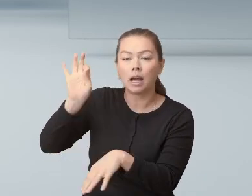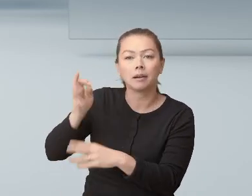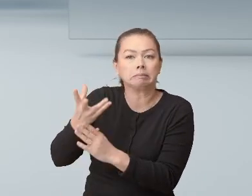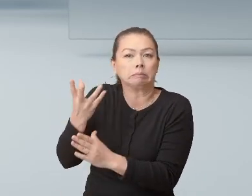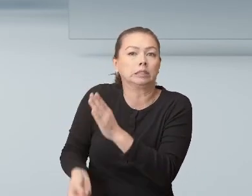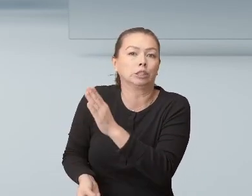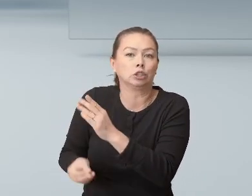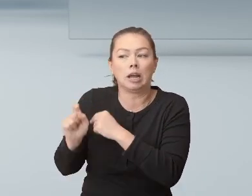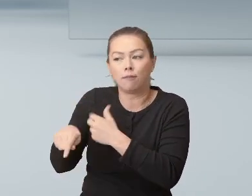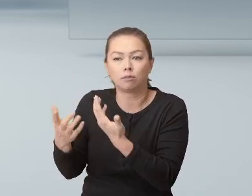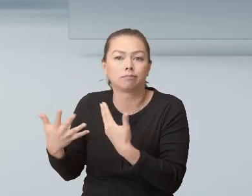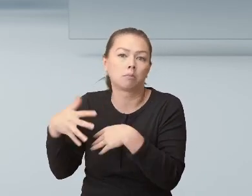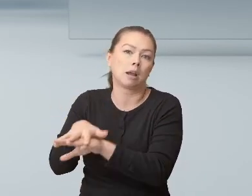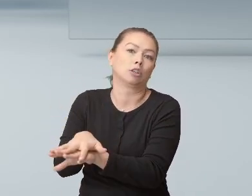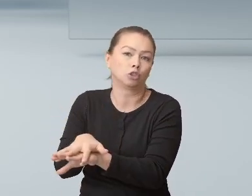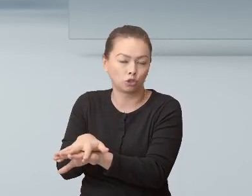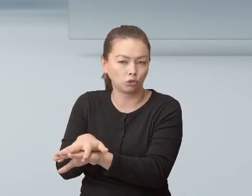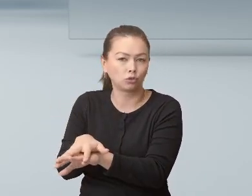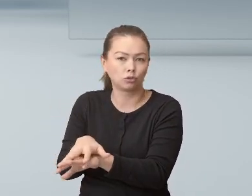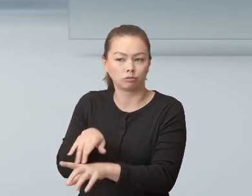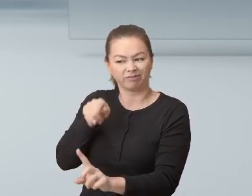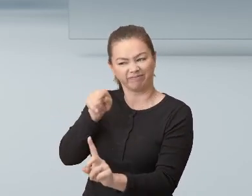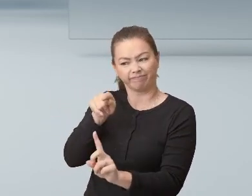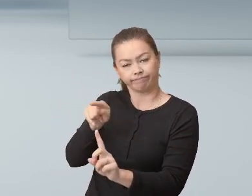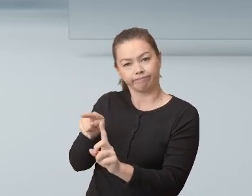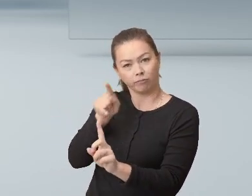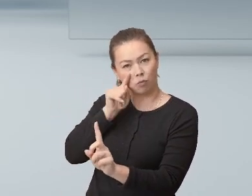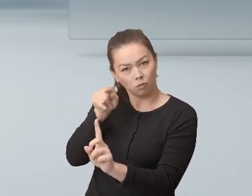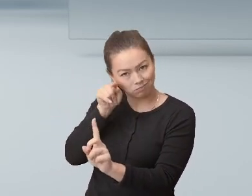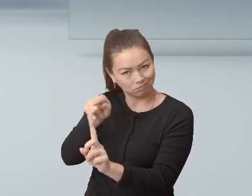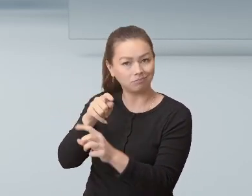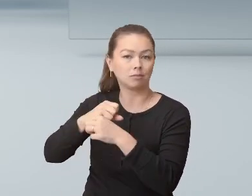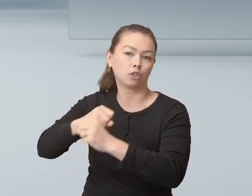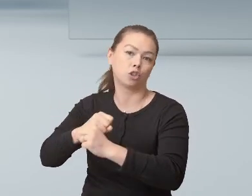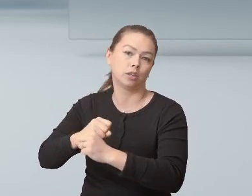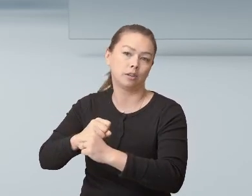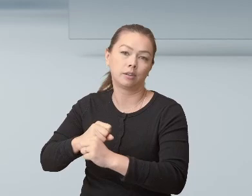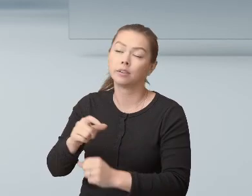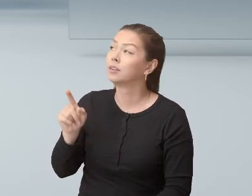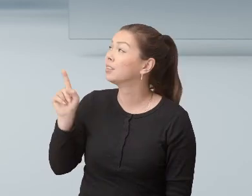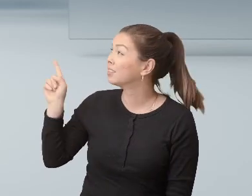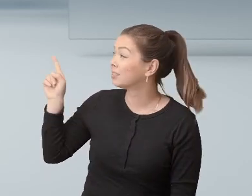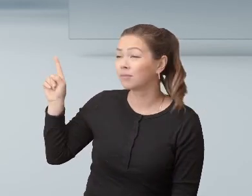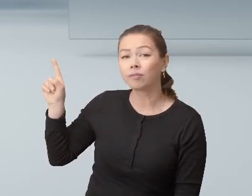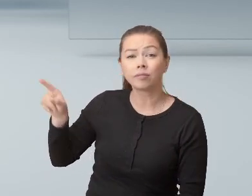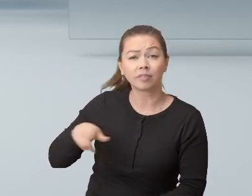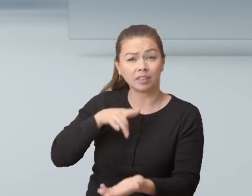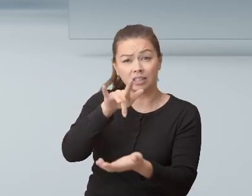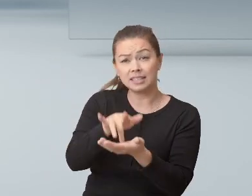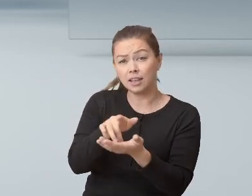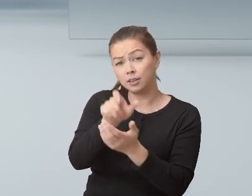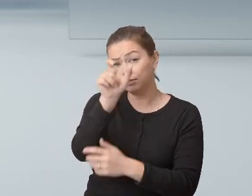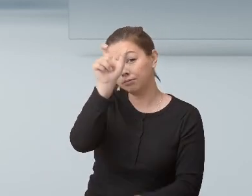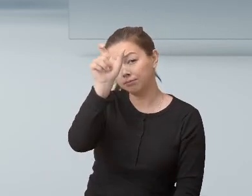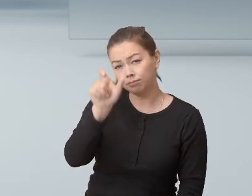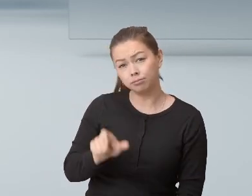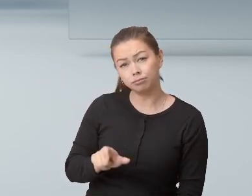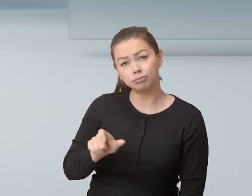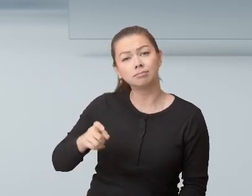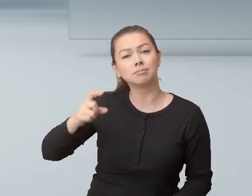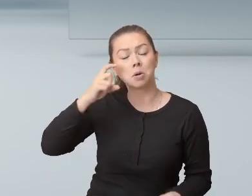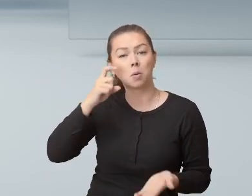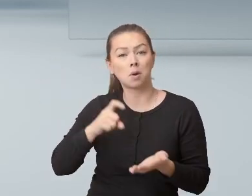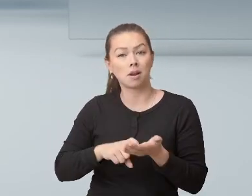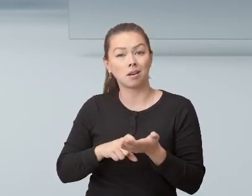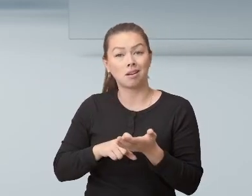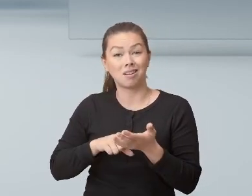fix for that security. So in this example, in the center column, you can see that all of these products have ended mainstream support,